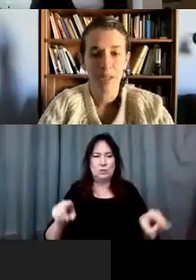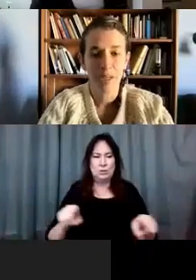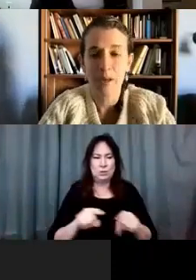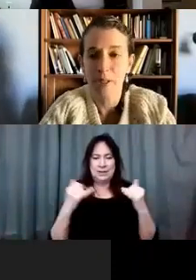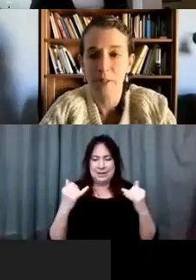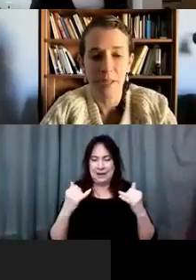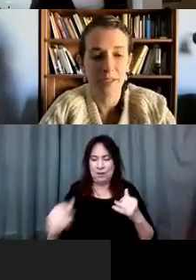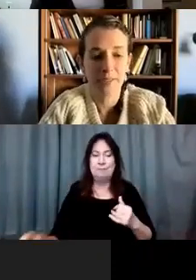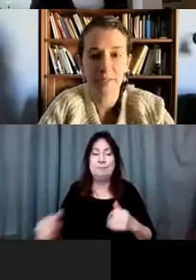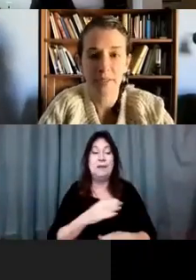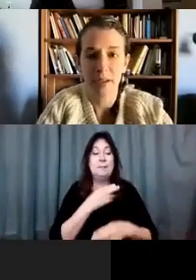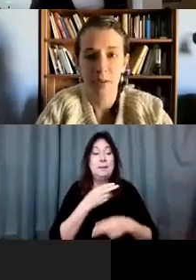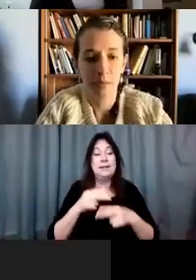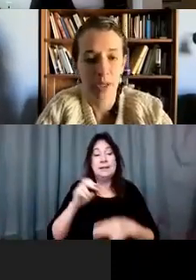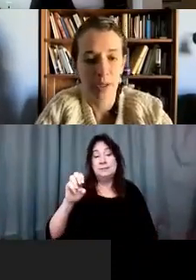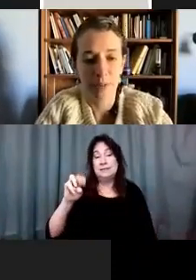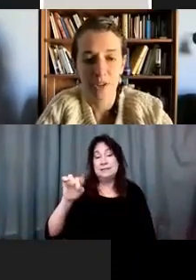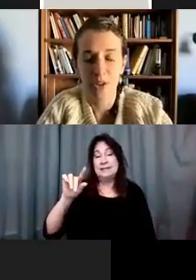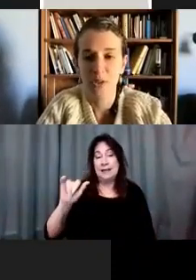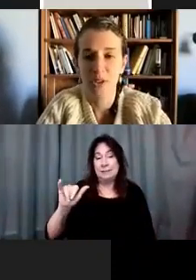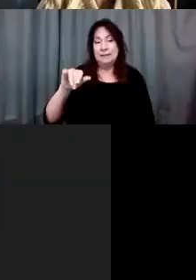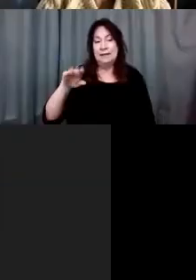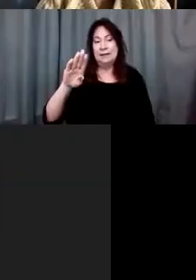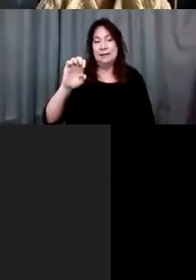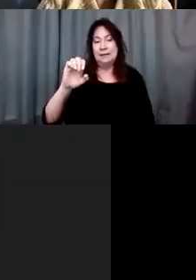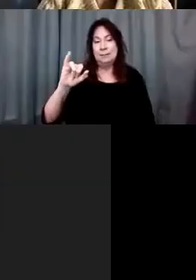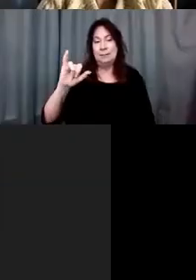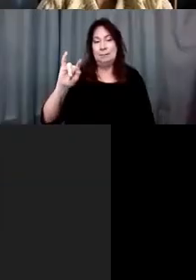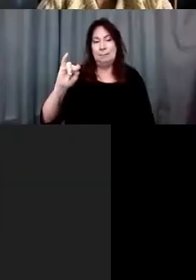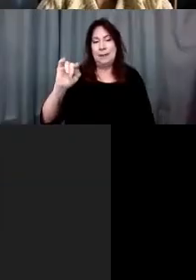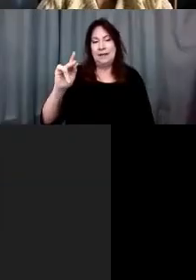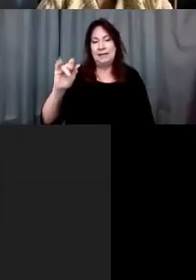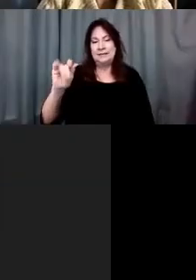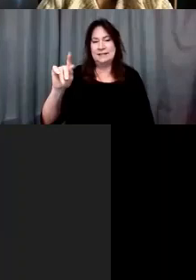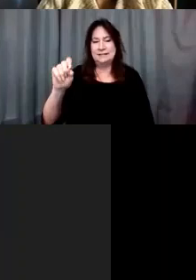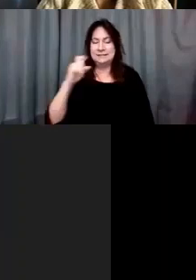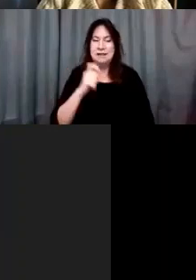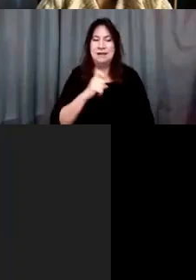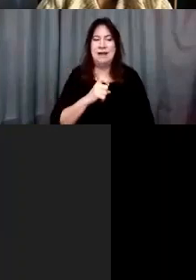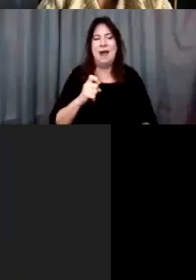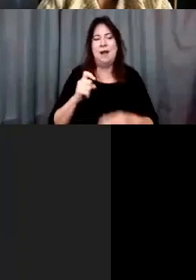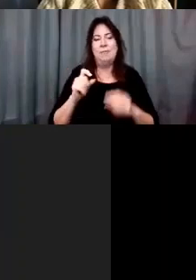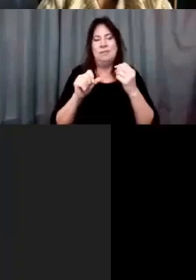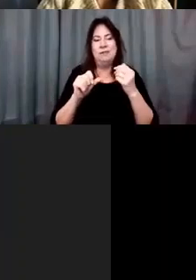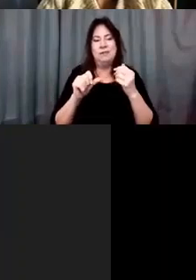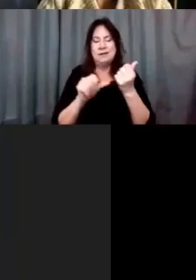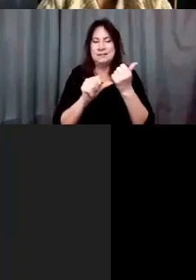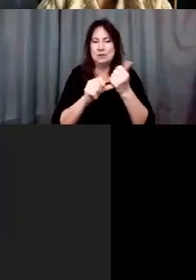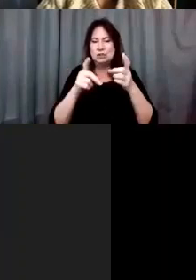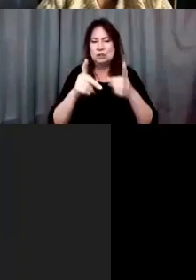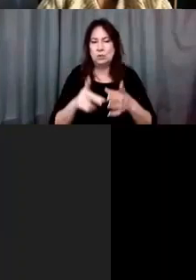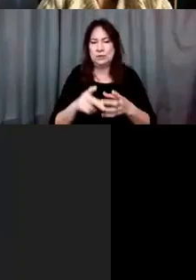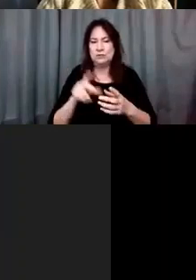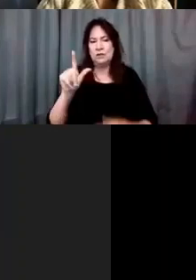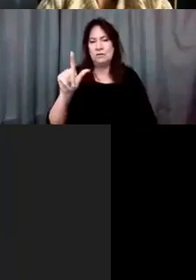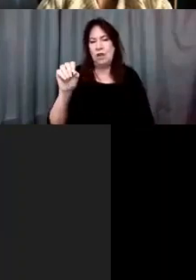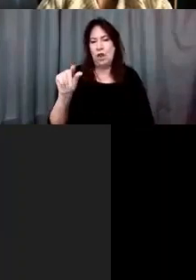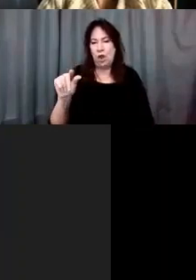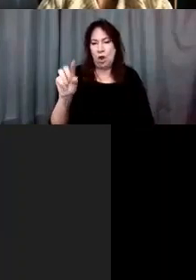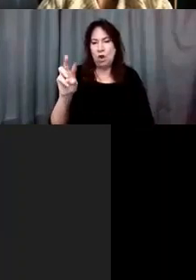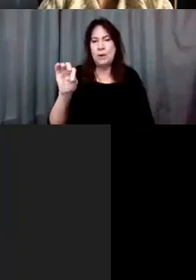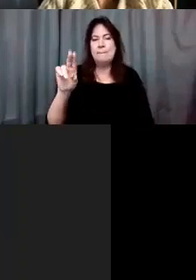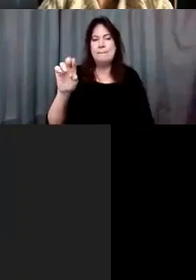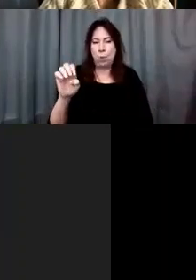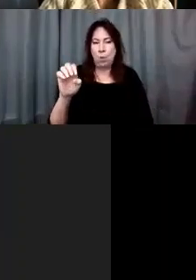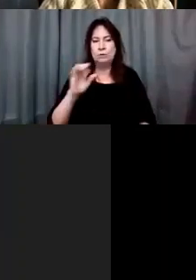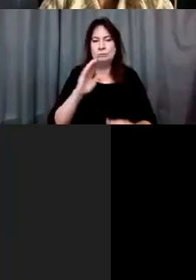My name is Emily Badix. I am the Associate Director at the Longmore Institute on Disability. And I've been